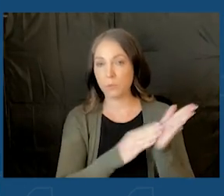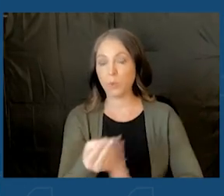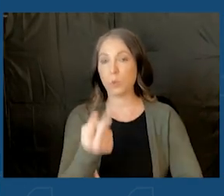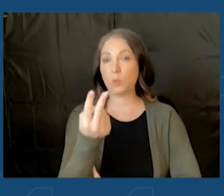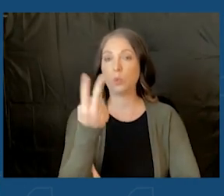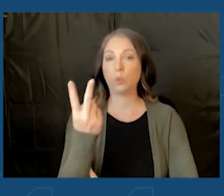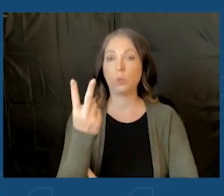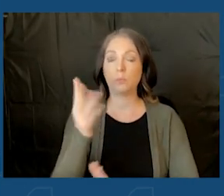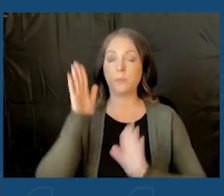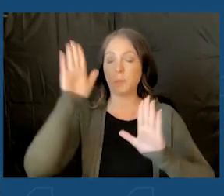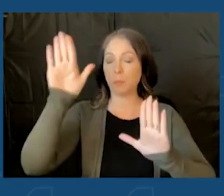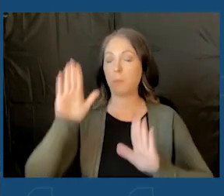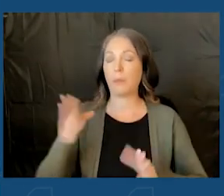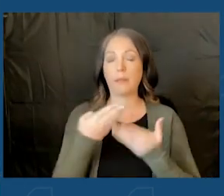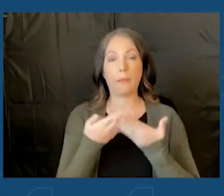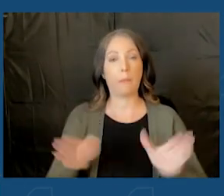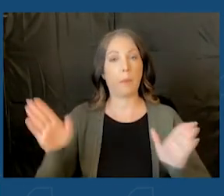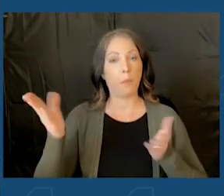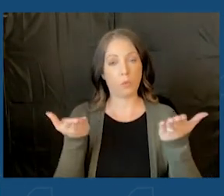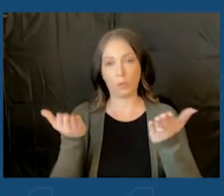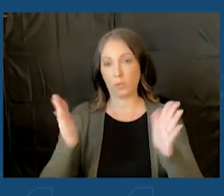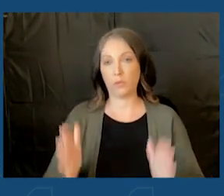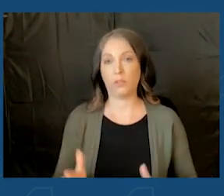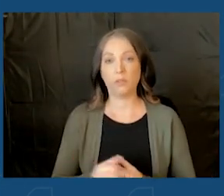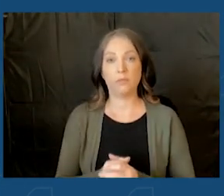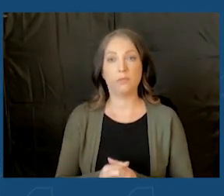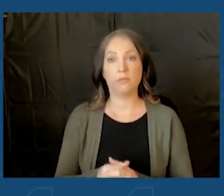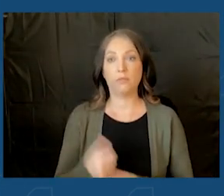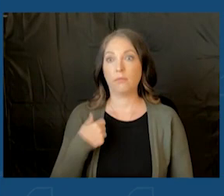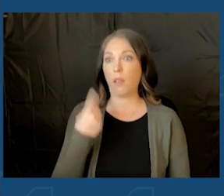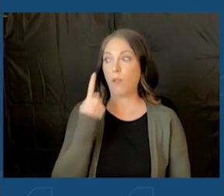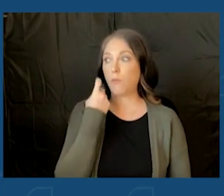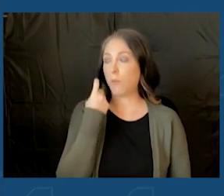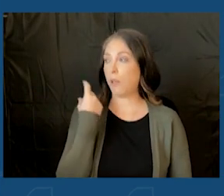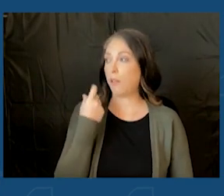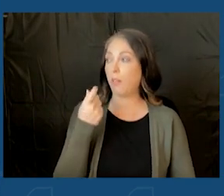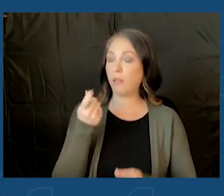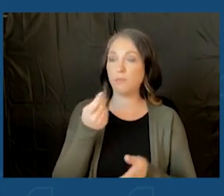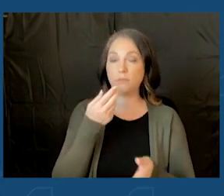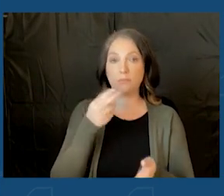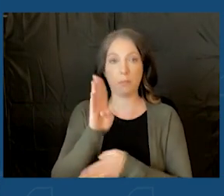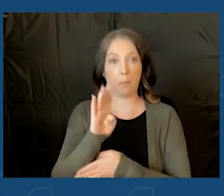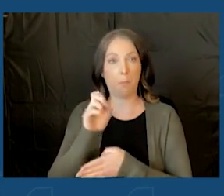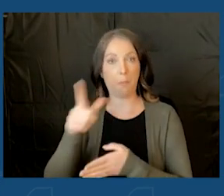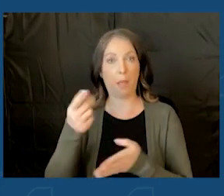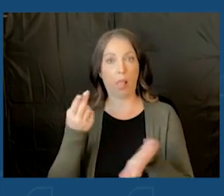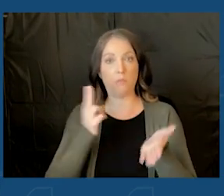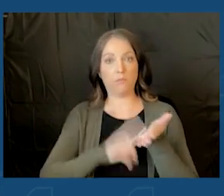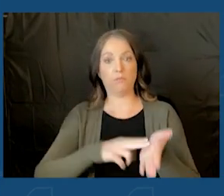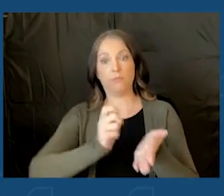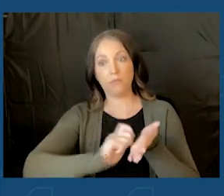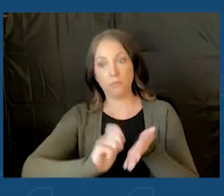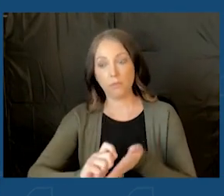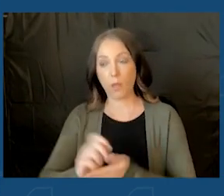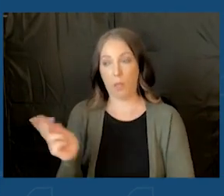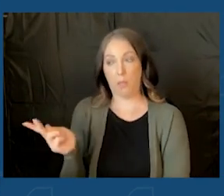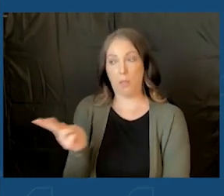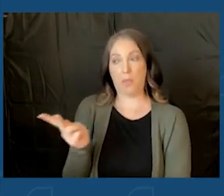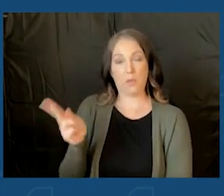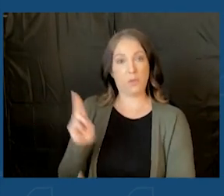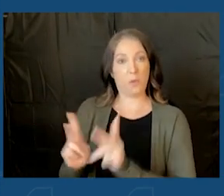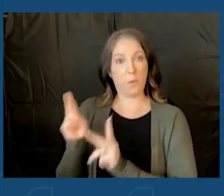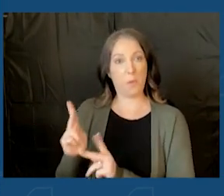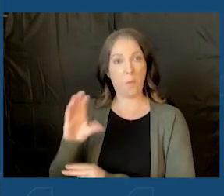servants. And I have to say I've probably done more bill signings with these two as the co-sponsors than any other